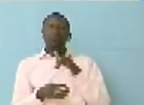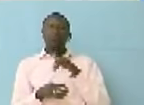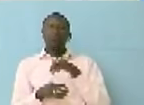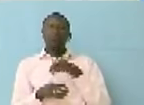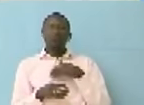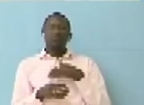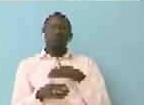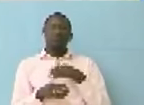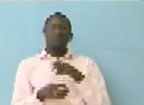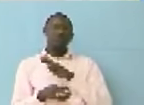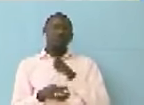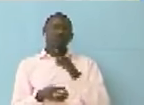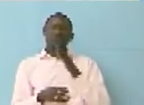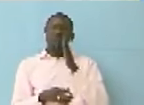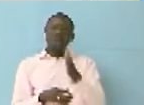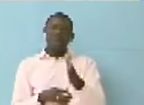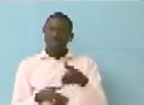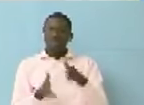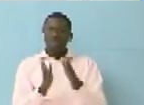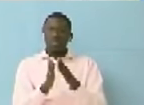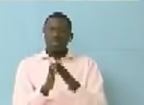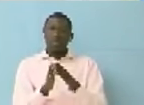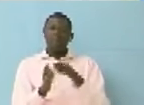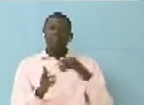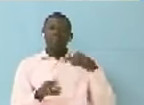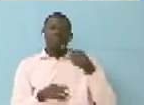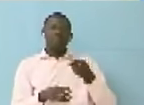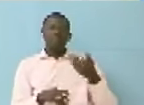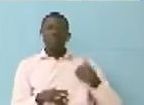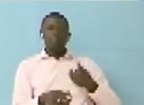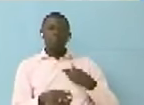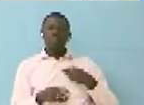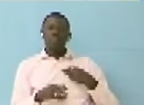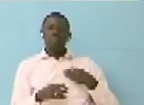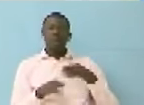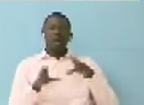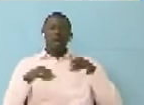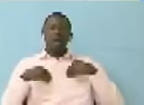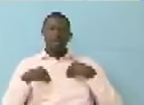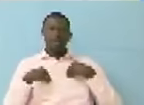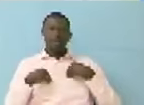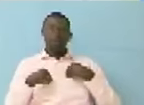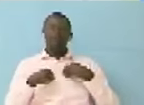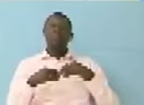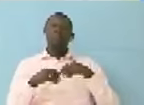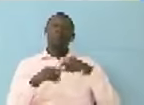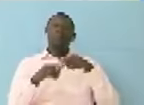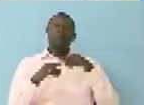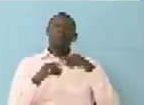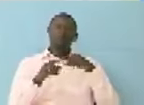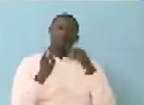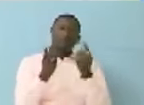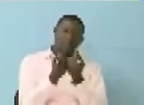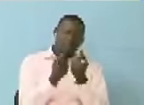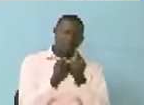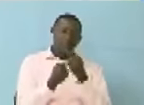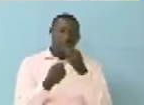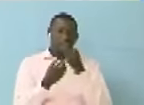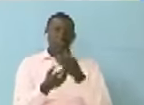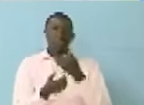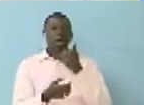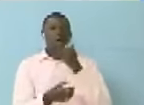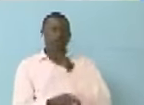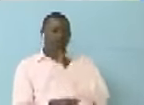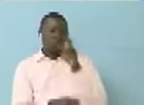produce confessions. Wala nyinti ko. Ana ni silo manta bari ka songo soto ni mulu bulu ike nyinin